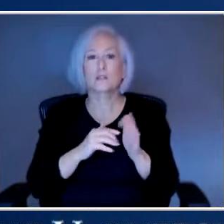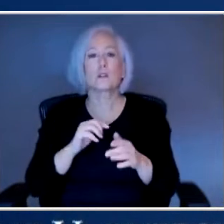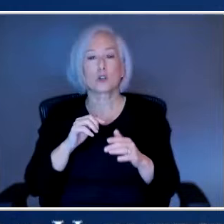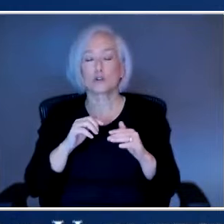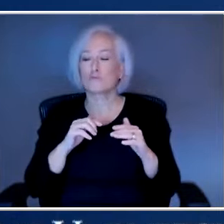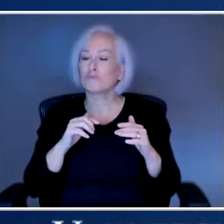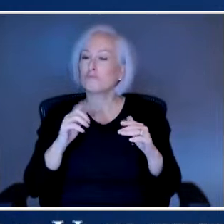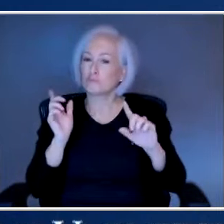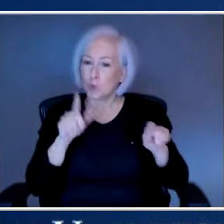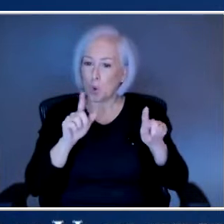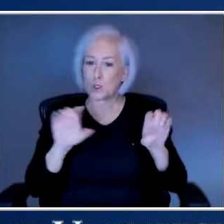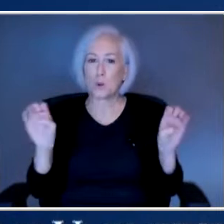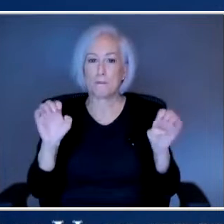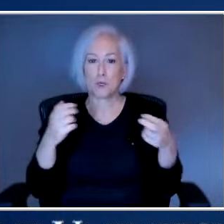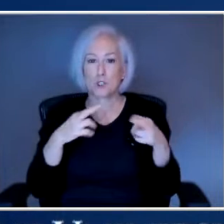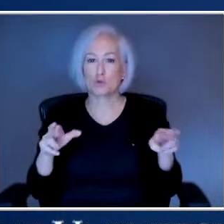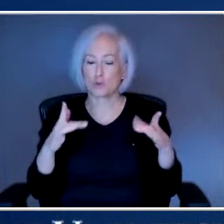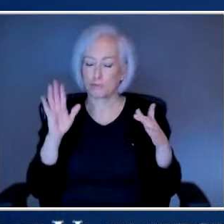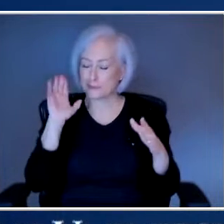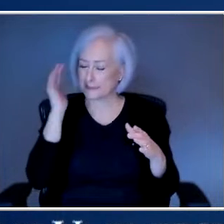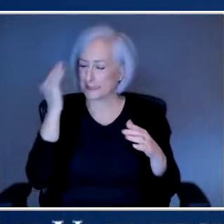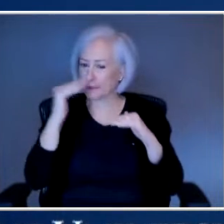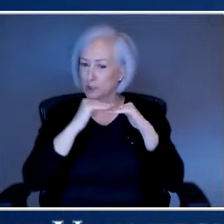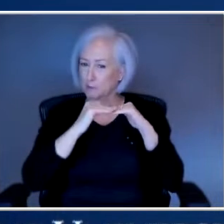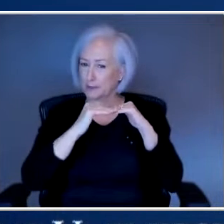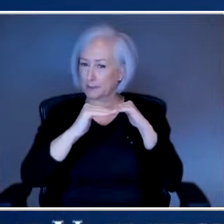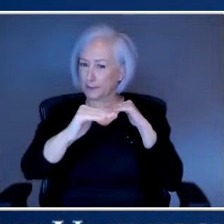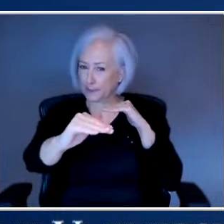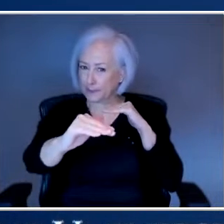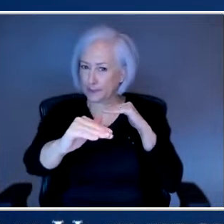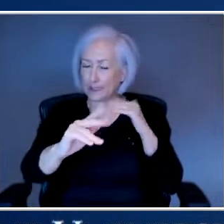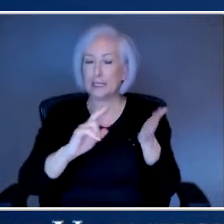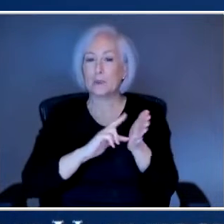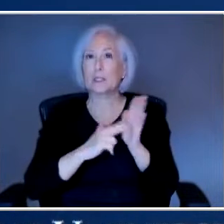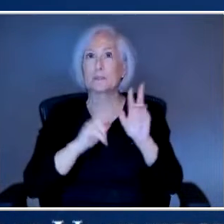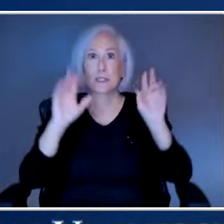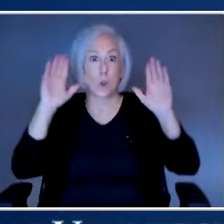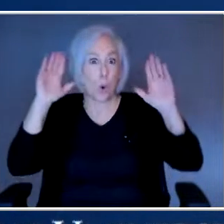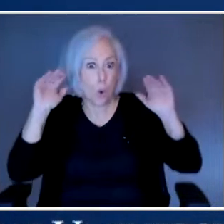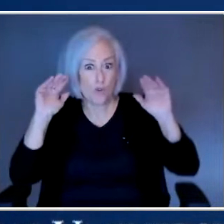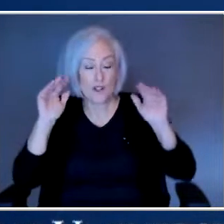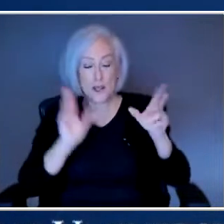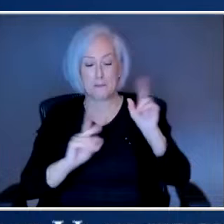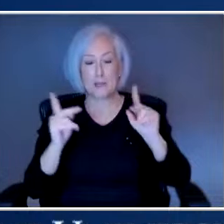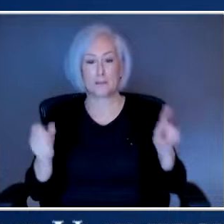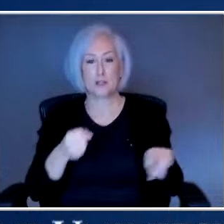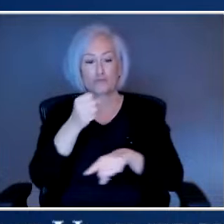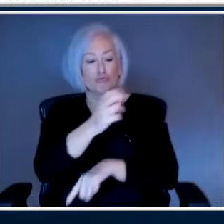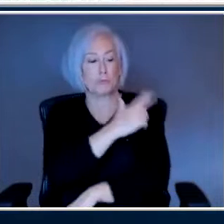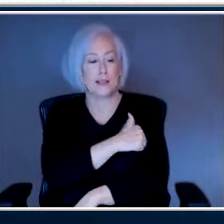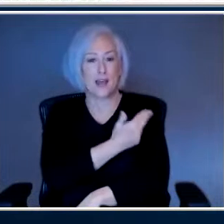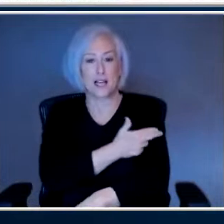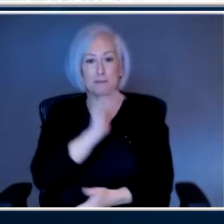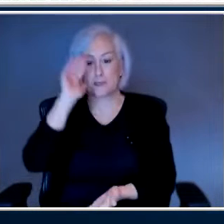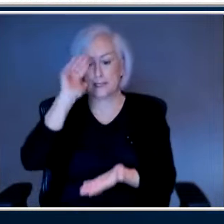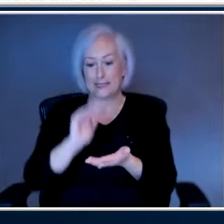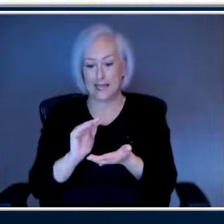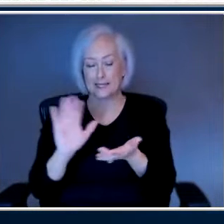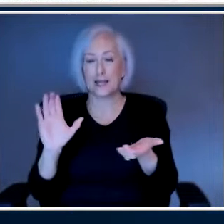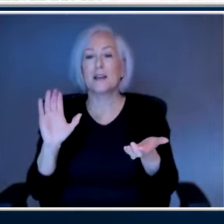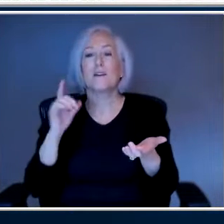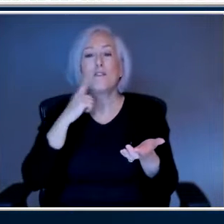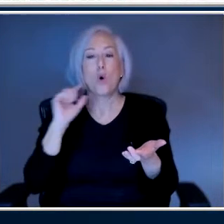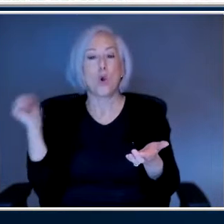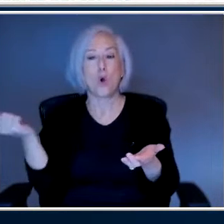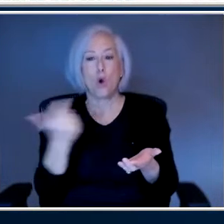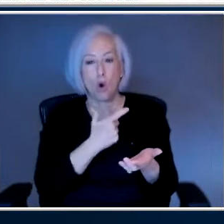can continue to see numbers of hospitalized patients decrease for all respiratory viruses at this point. So, Hawk, earlier this week, a panel